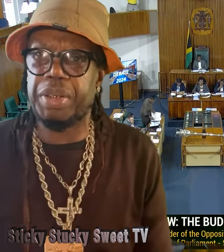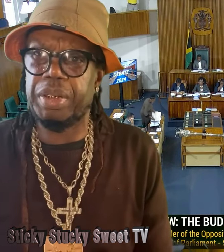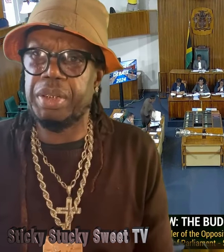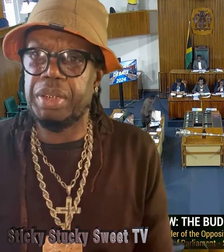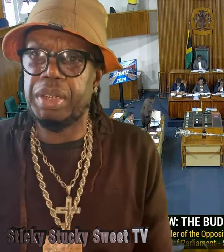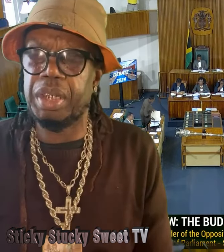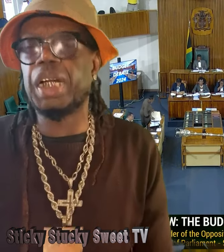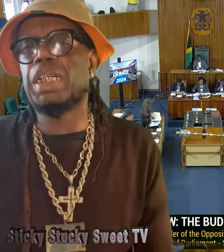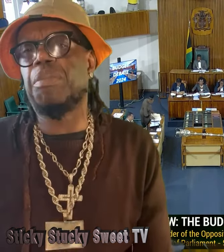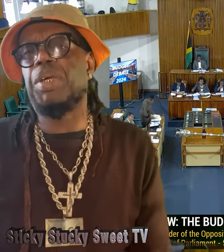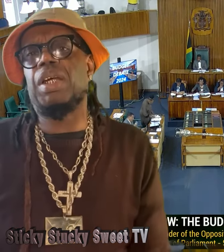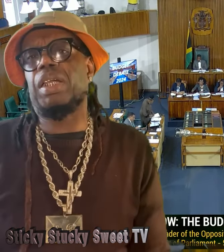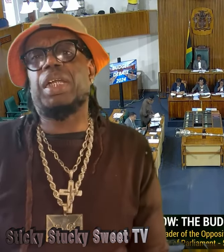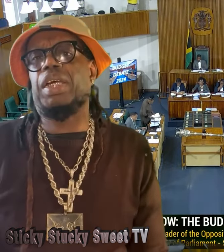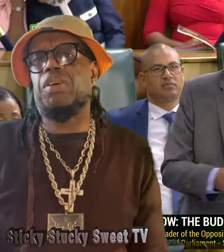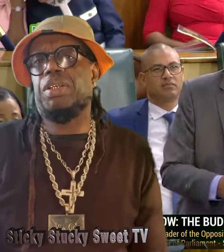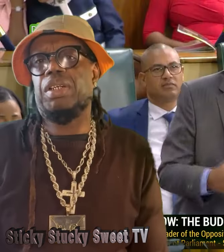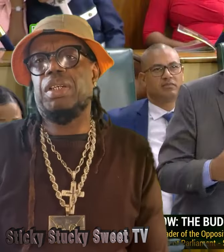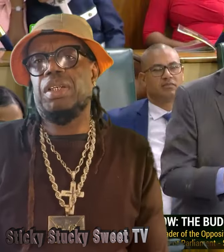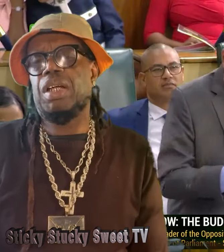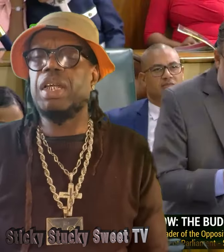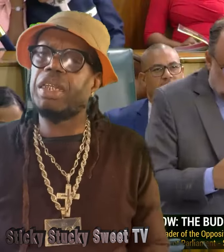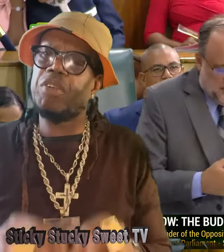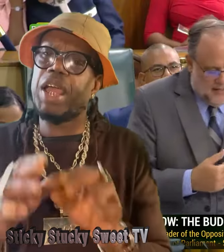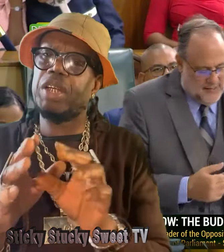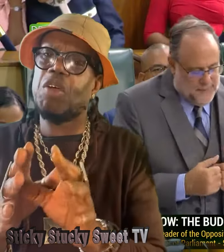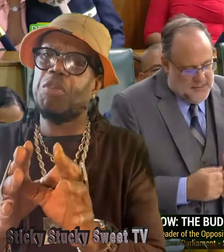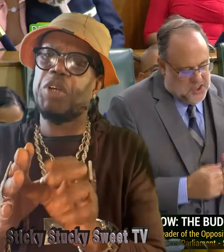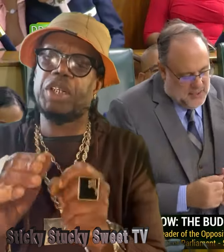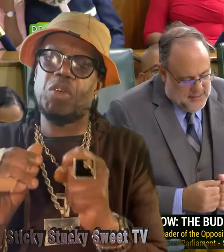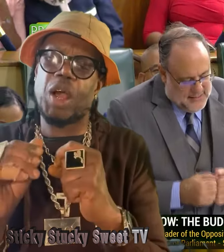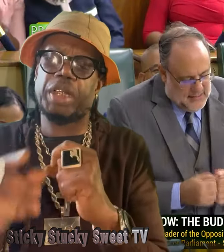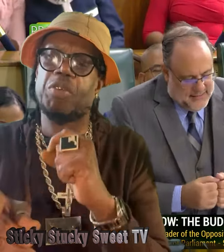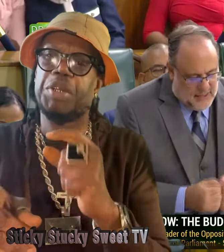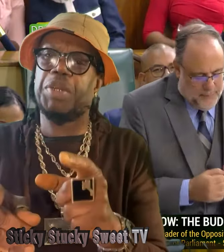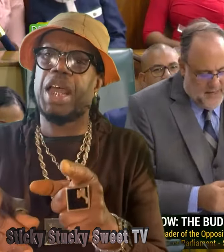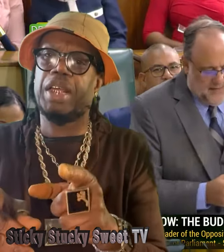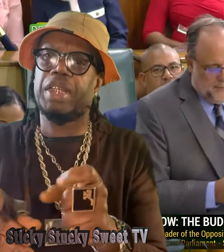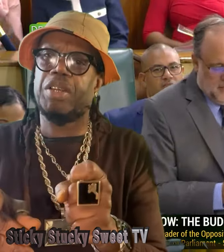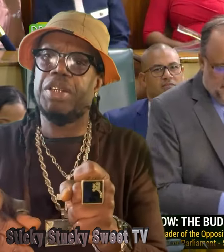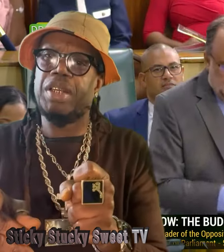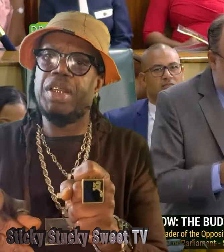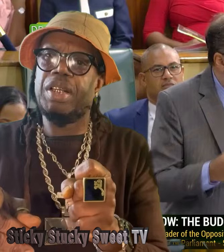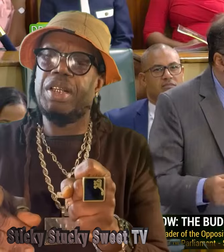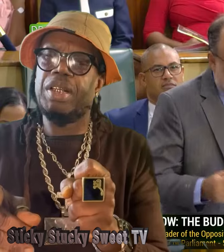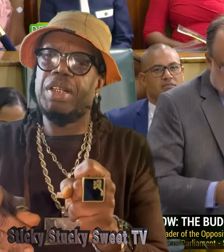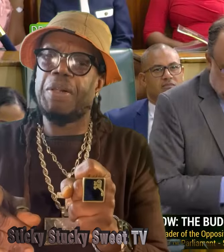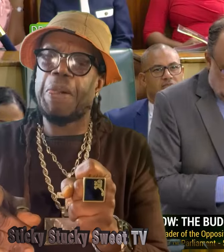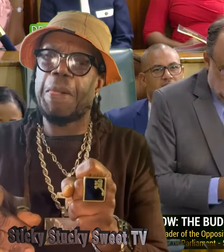him. Let that thing me, I say, you know. And you see right now, but the one thing make me like, you know,